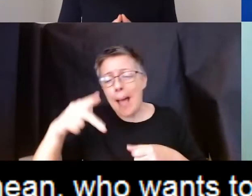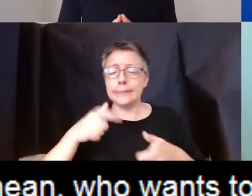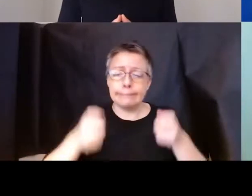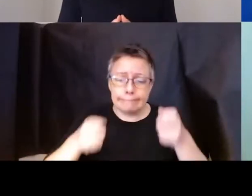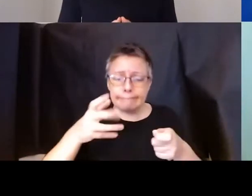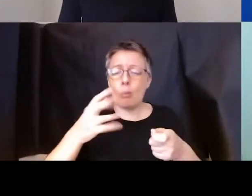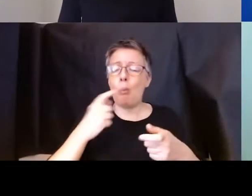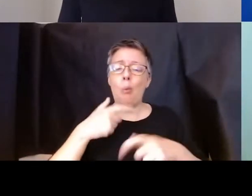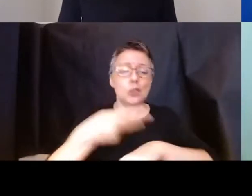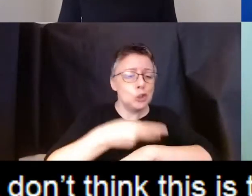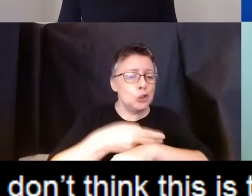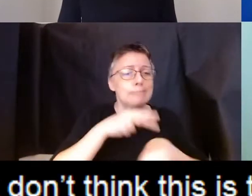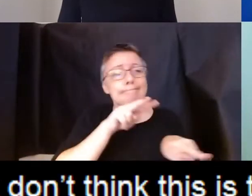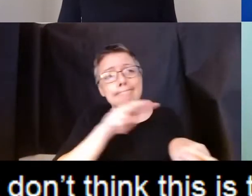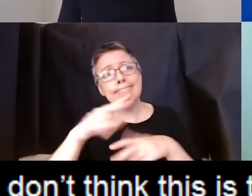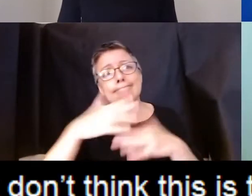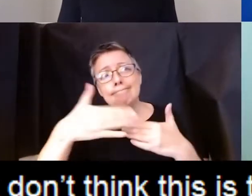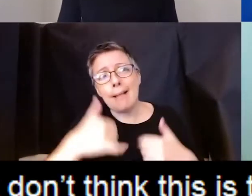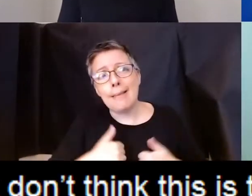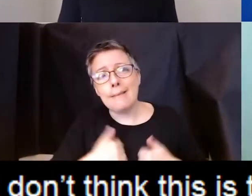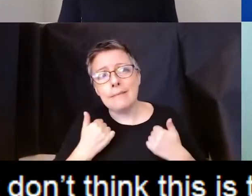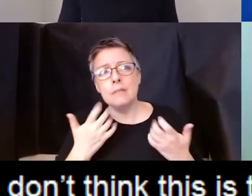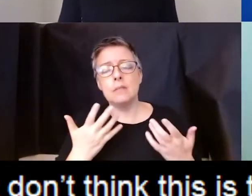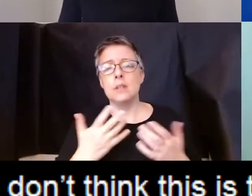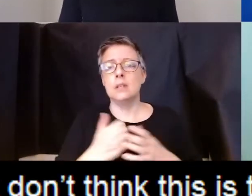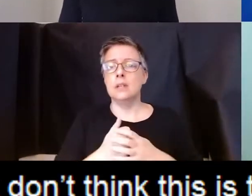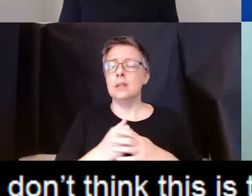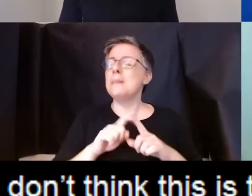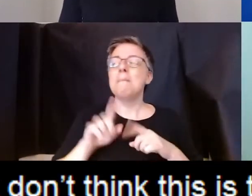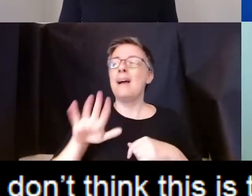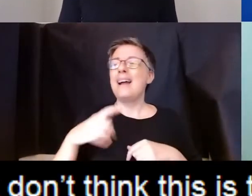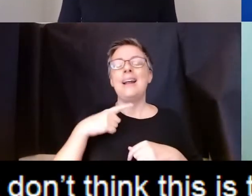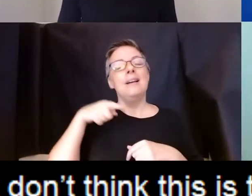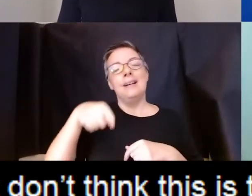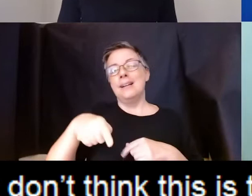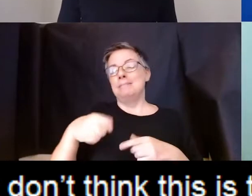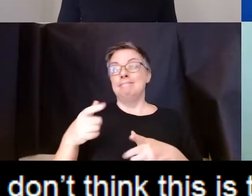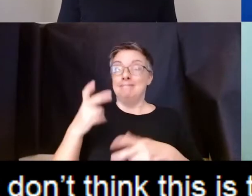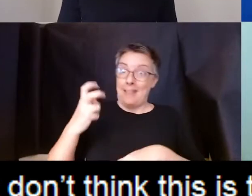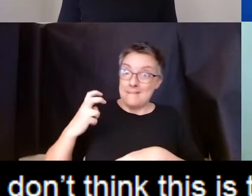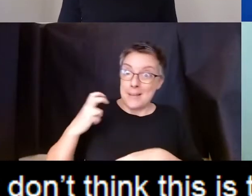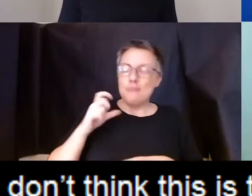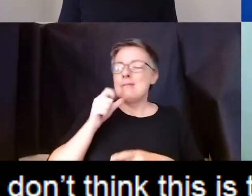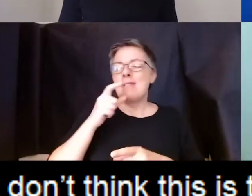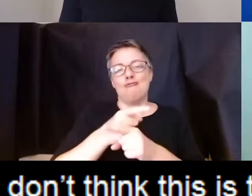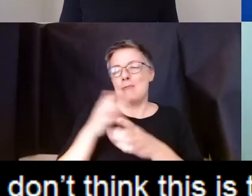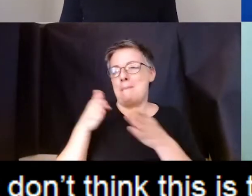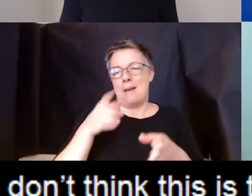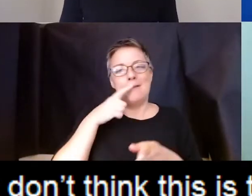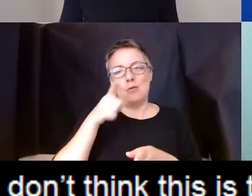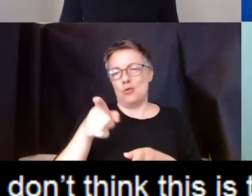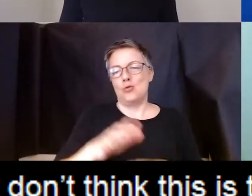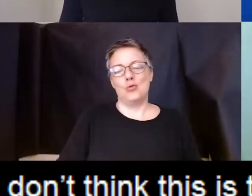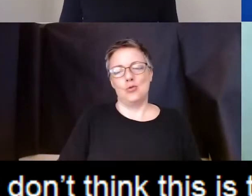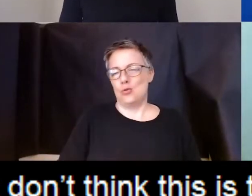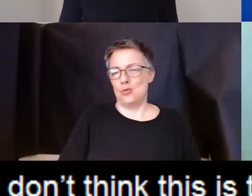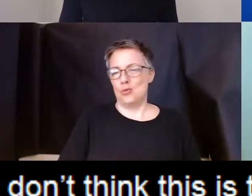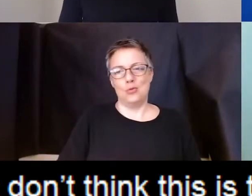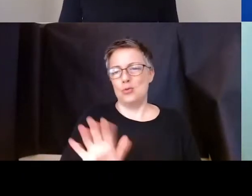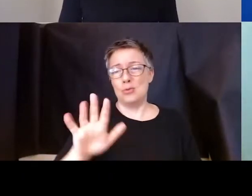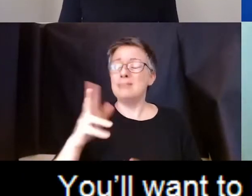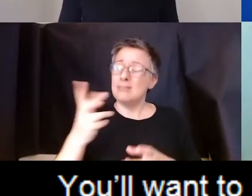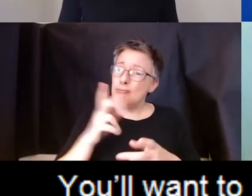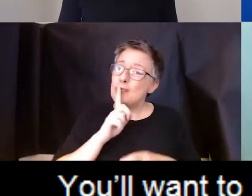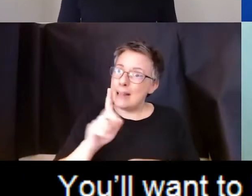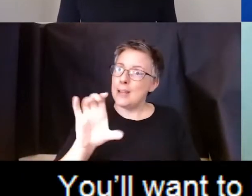living? I just don't think this is the right path for you. Being a vampire is a